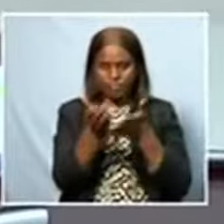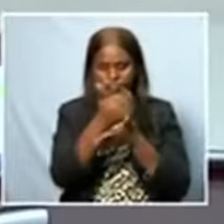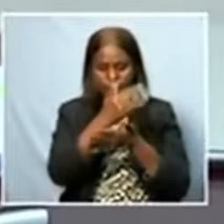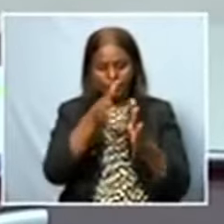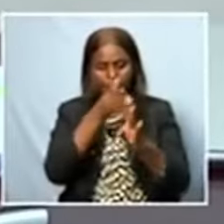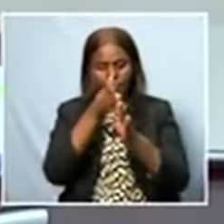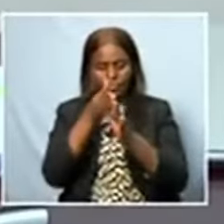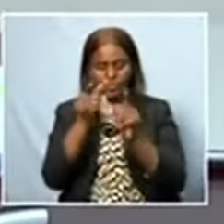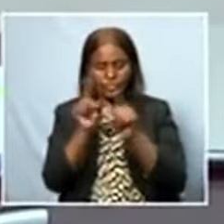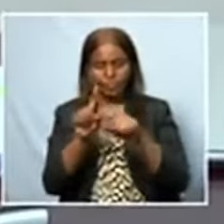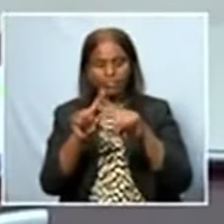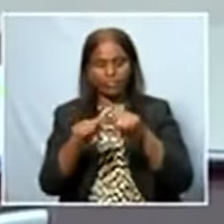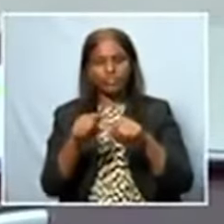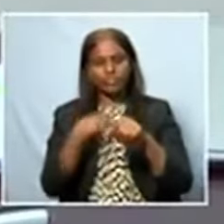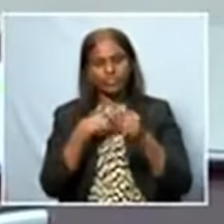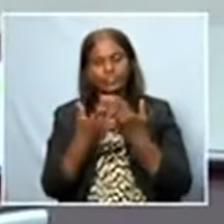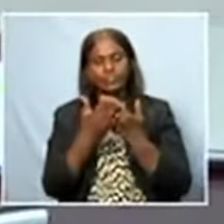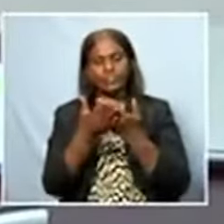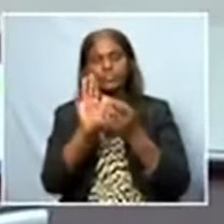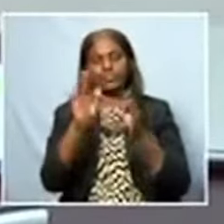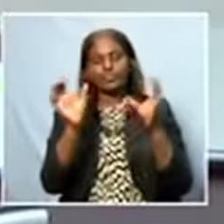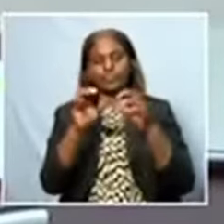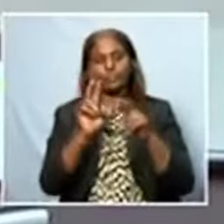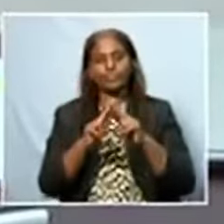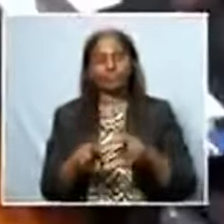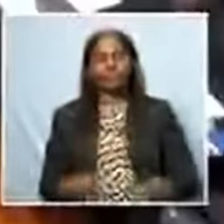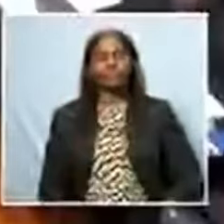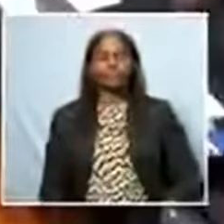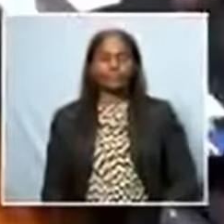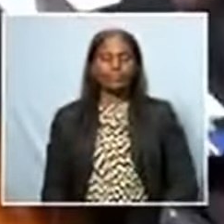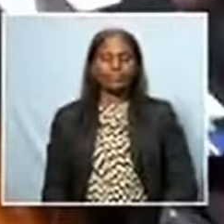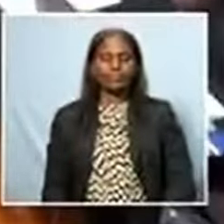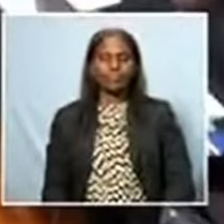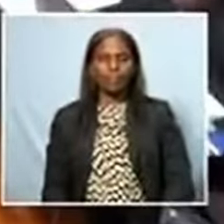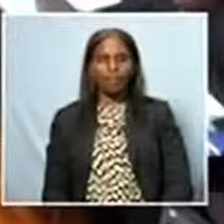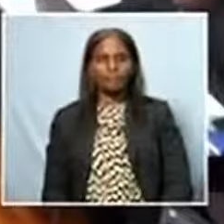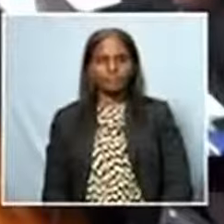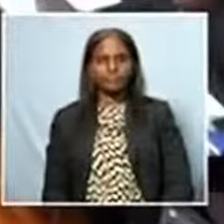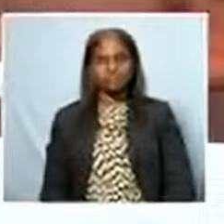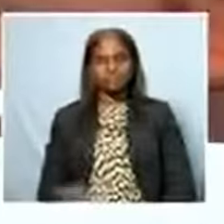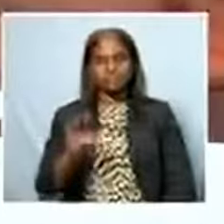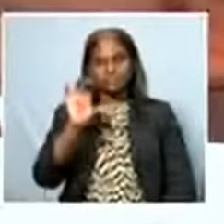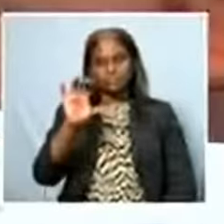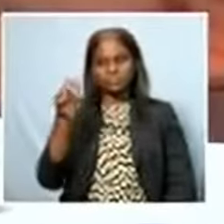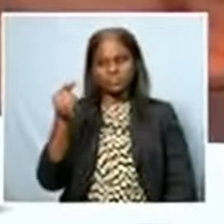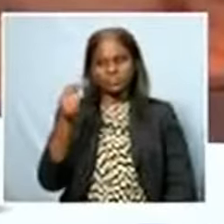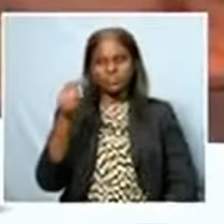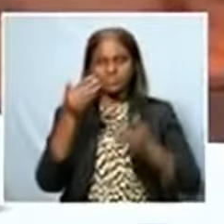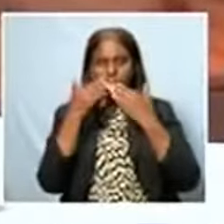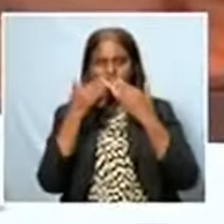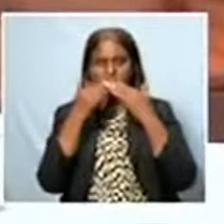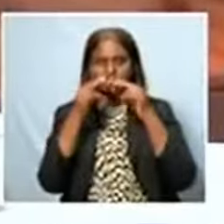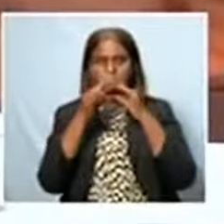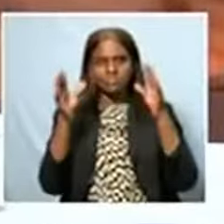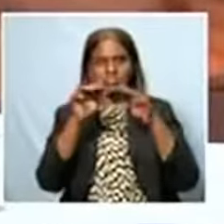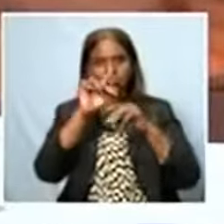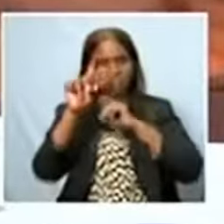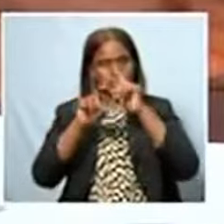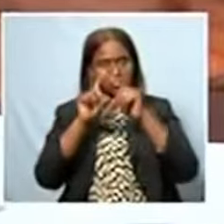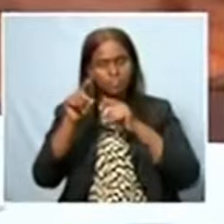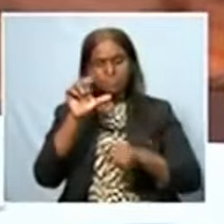targets are anchored. I will submit to your committee, Chair. Thank you very much, CG, for that submission. Honorable members, questions?